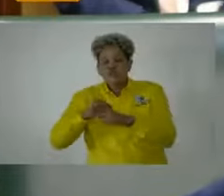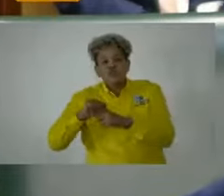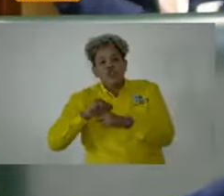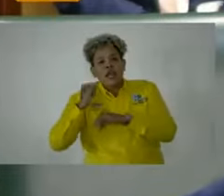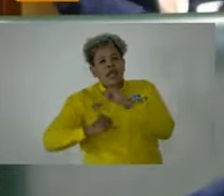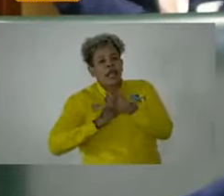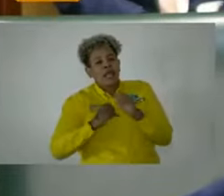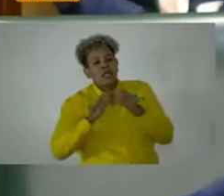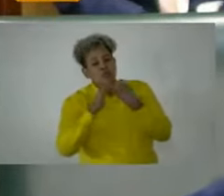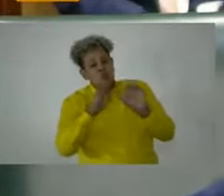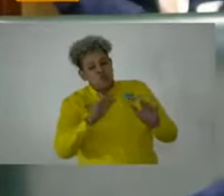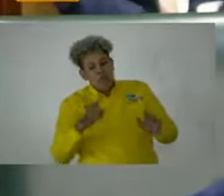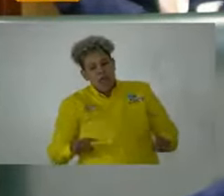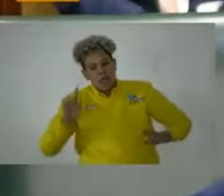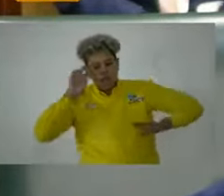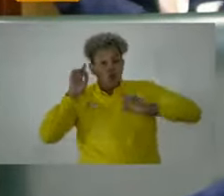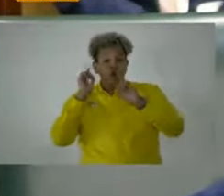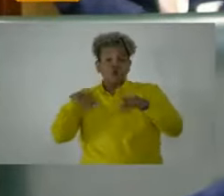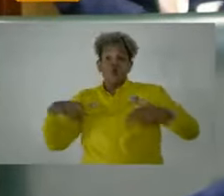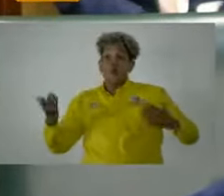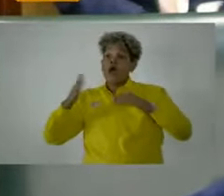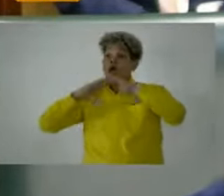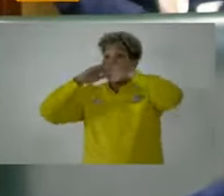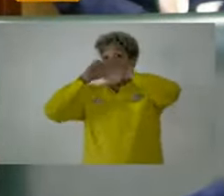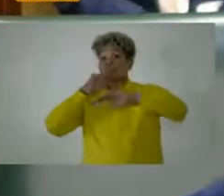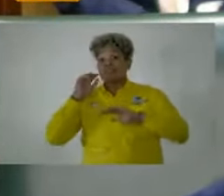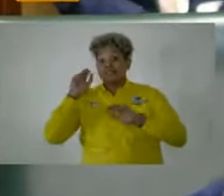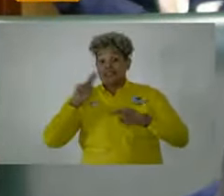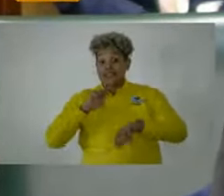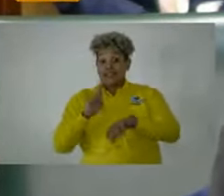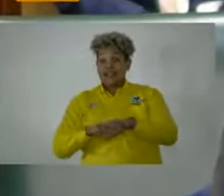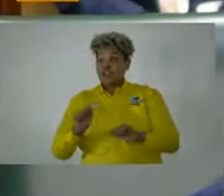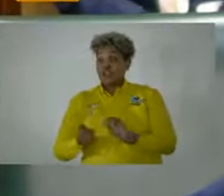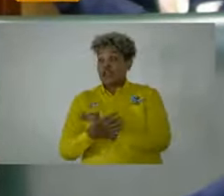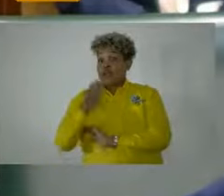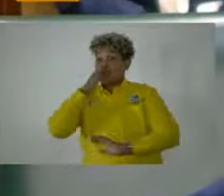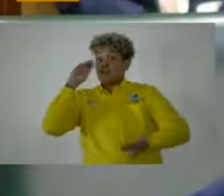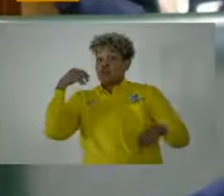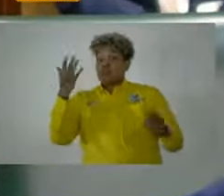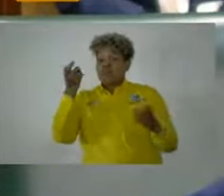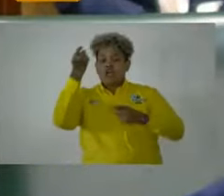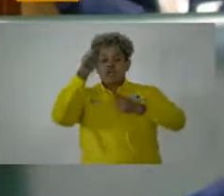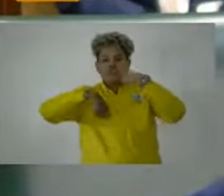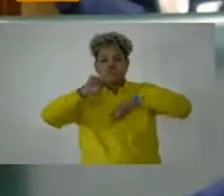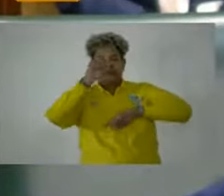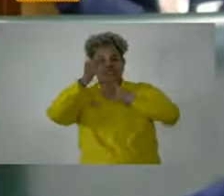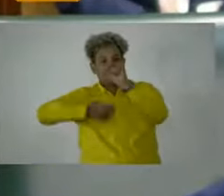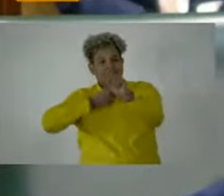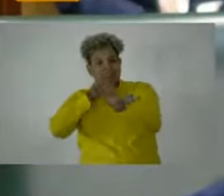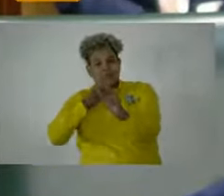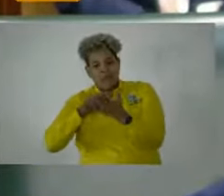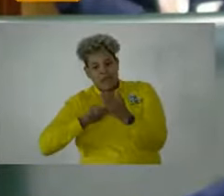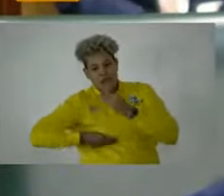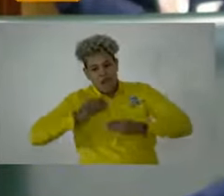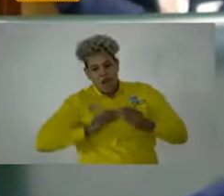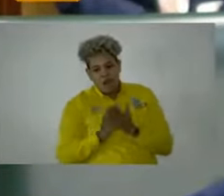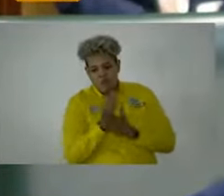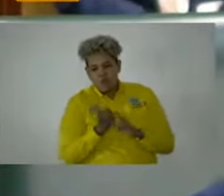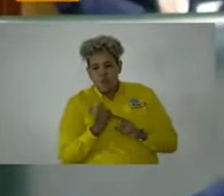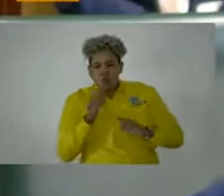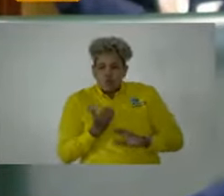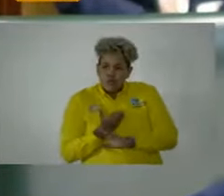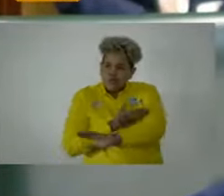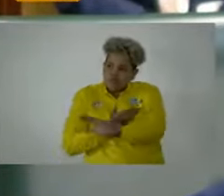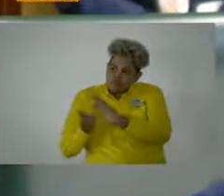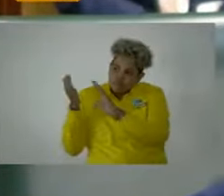training institutions. The objective is to increase the national capacity to deliver a transformational impact to the economy through an